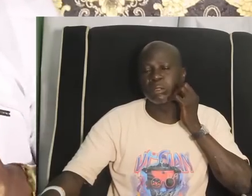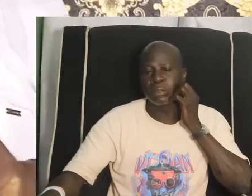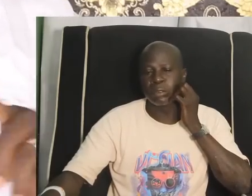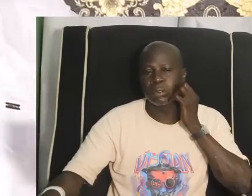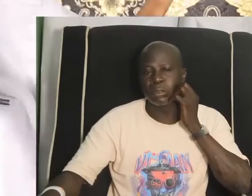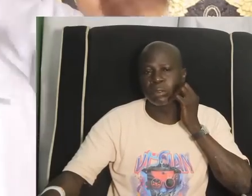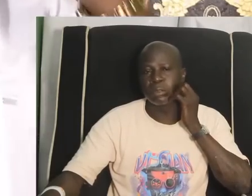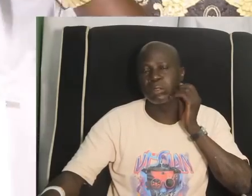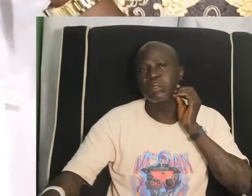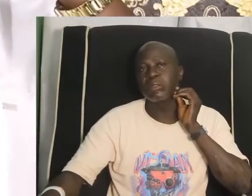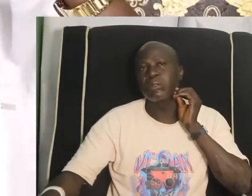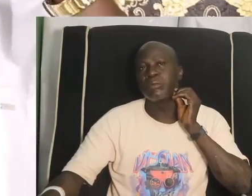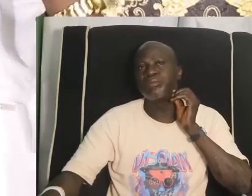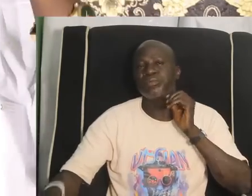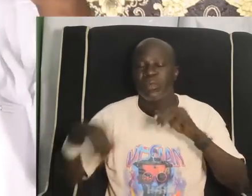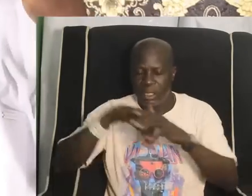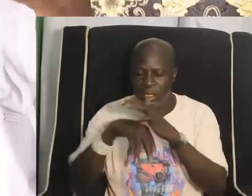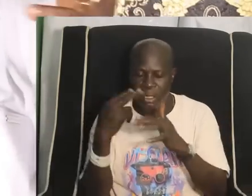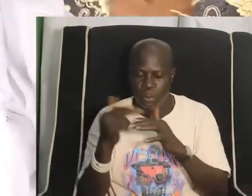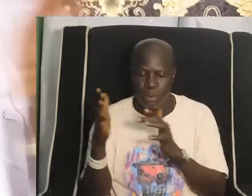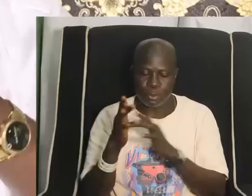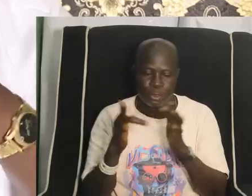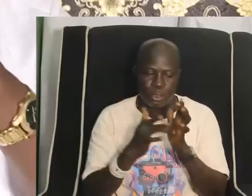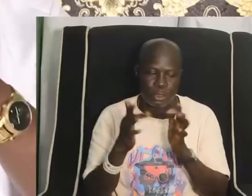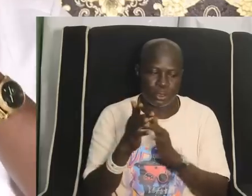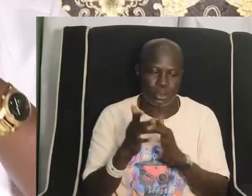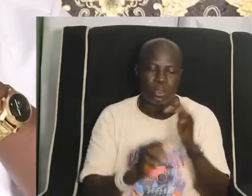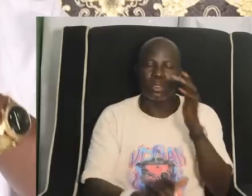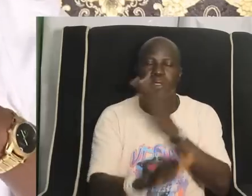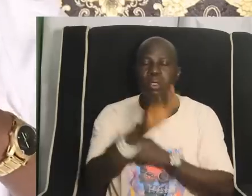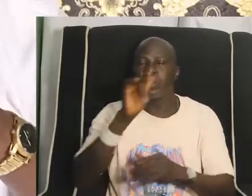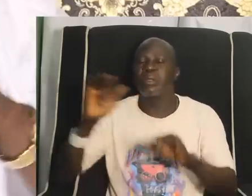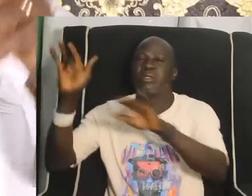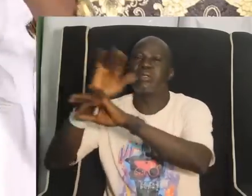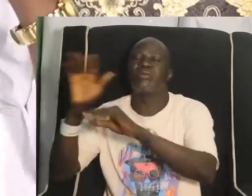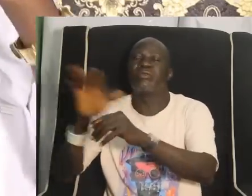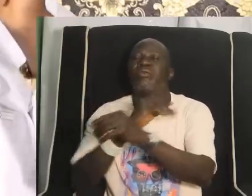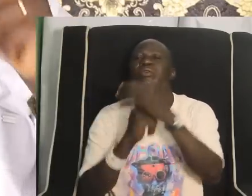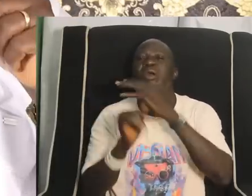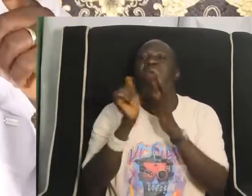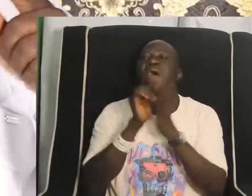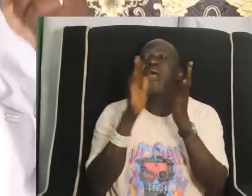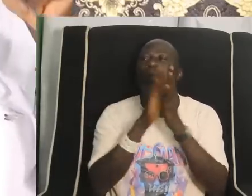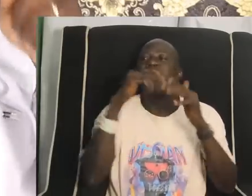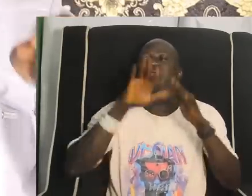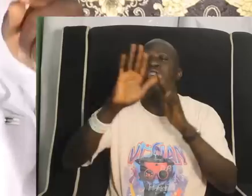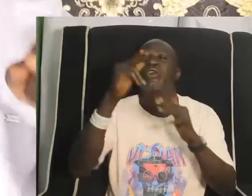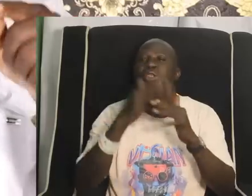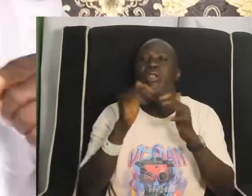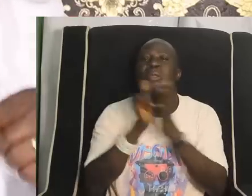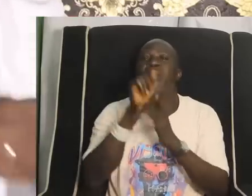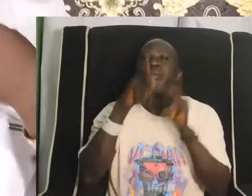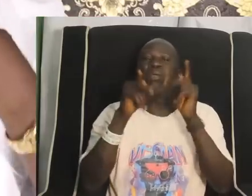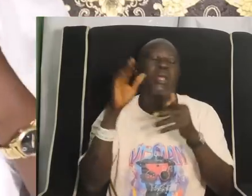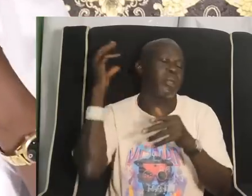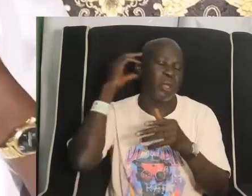mi adu di inabasaya in the name of Jesus olorun alaanu julo merciful God Lord. O gbadura ni oruko re. I pray your name. En to npo mi to